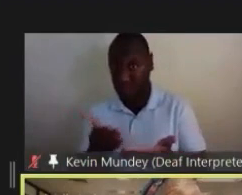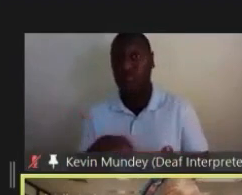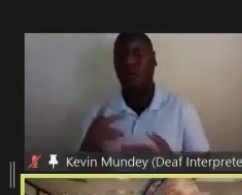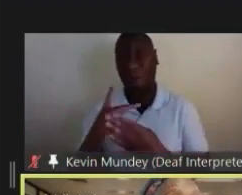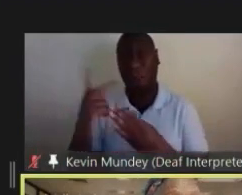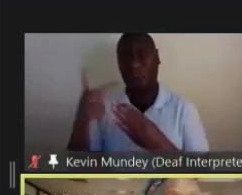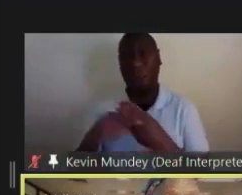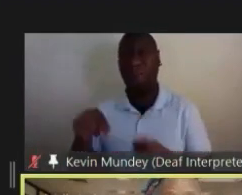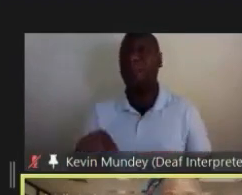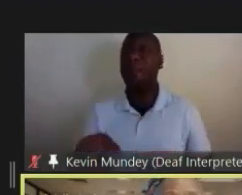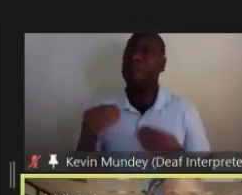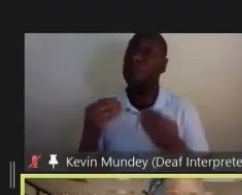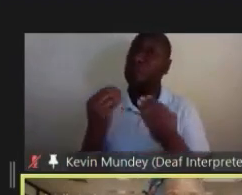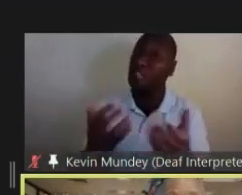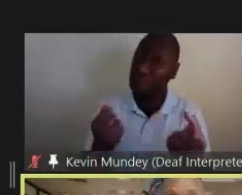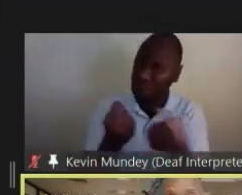provides